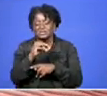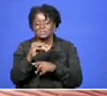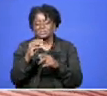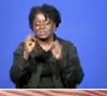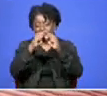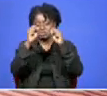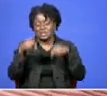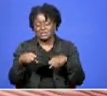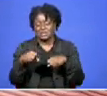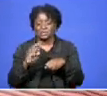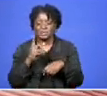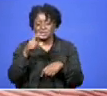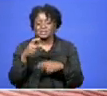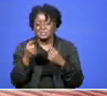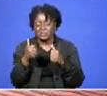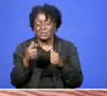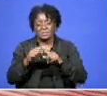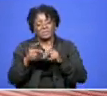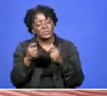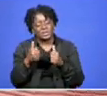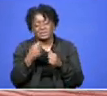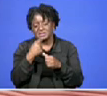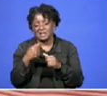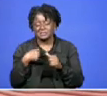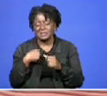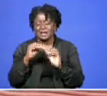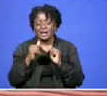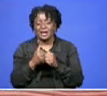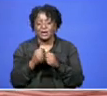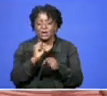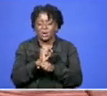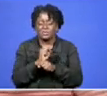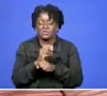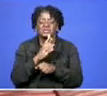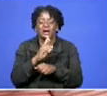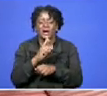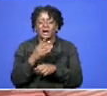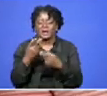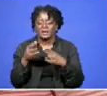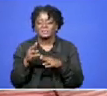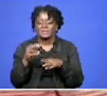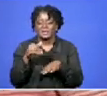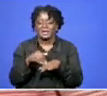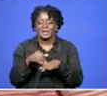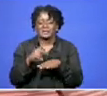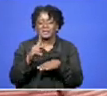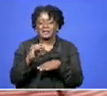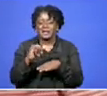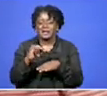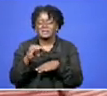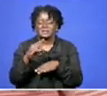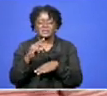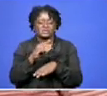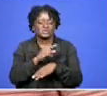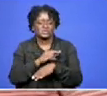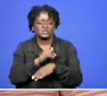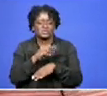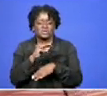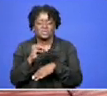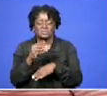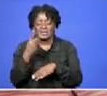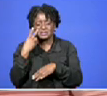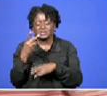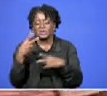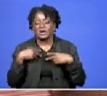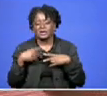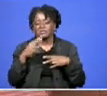of the producers is telling me to hurry up. But quickly tell me how operations are going at the Kendall Isaacs Gymnasium. I see you've erected